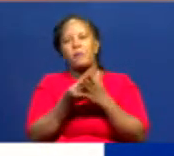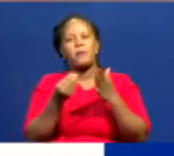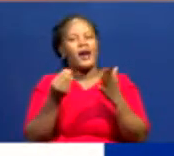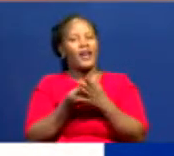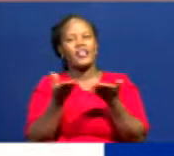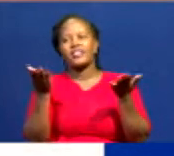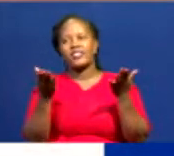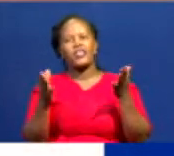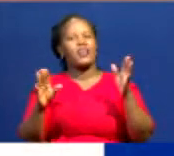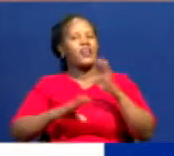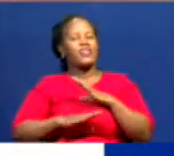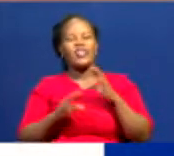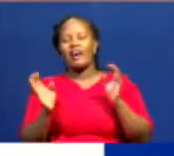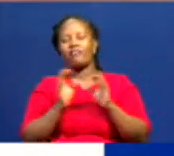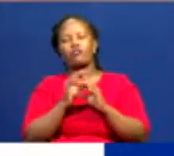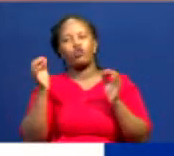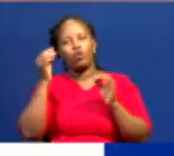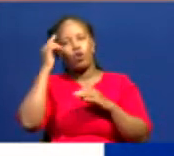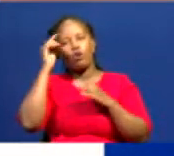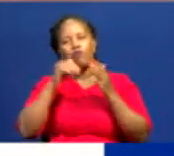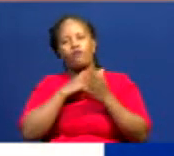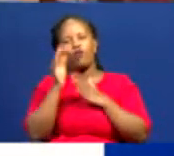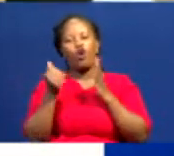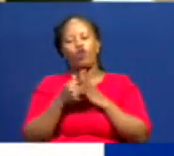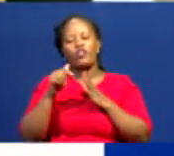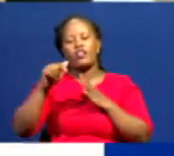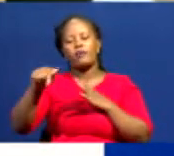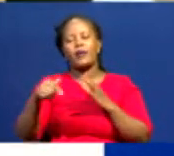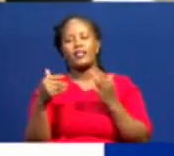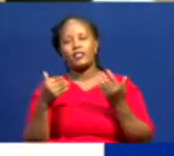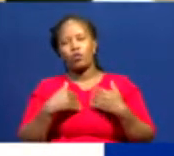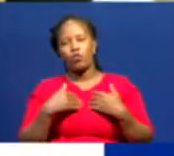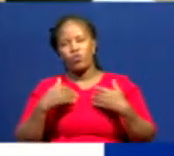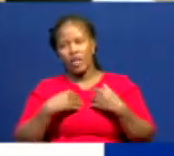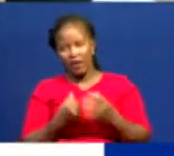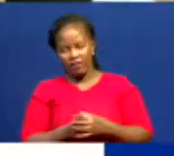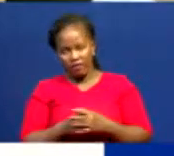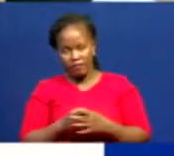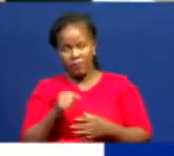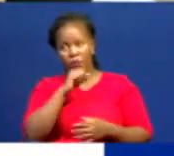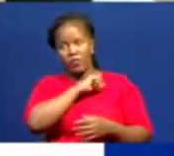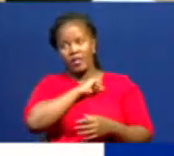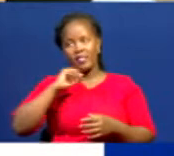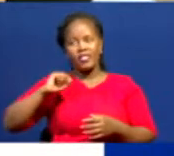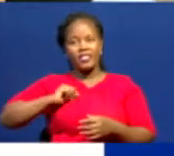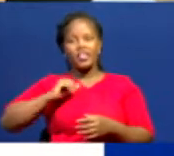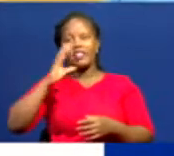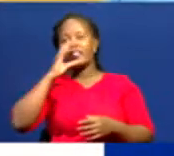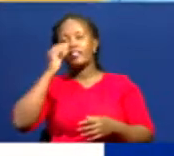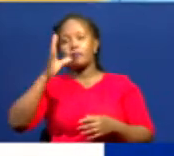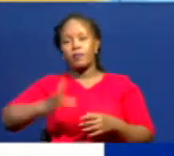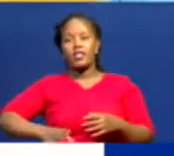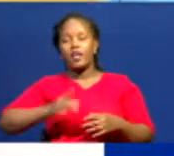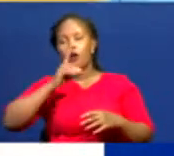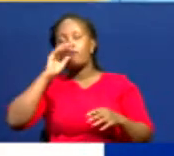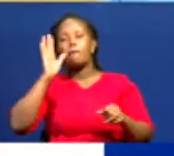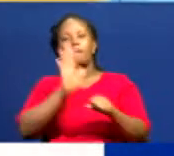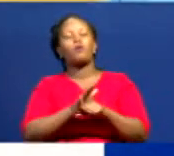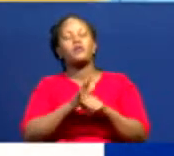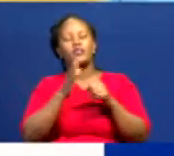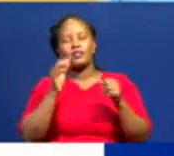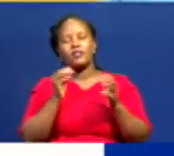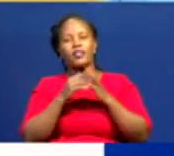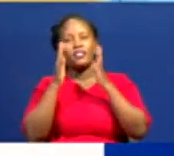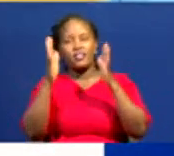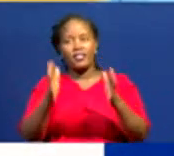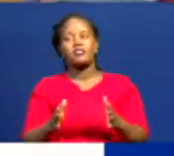satisfy the demands that we have as an assembly. Senate Speaker Amason Kingi assured the leaders that the Senate will spend the